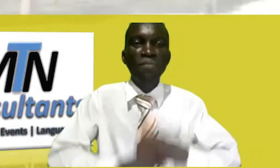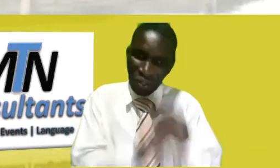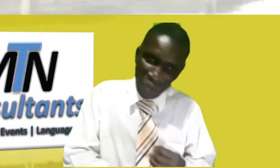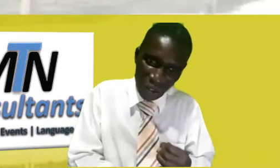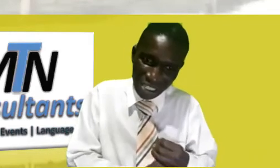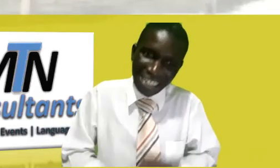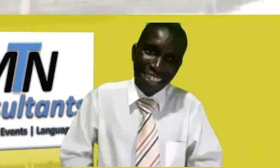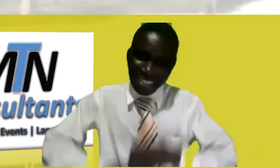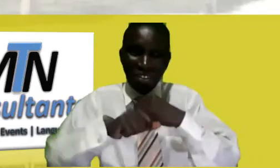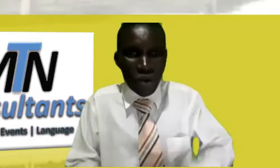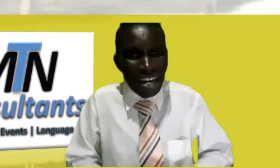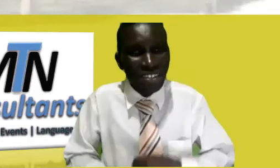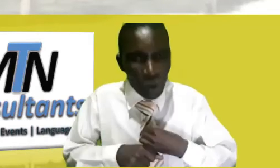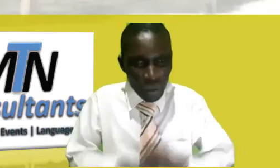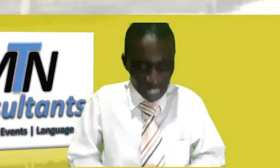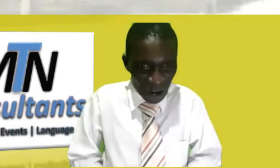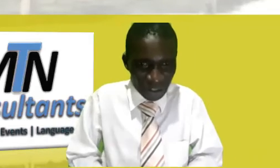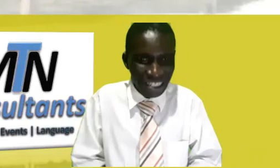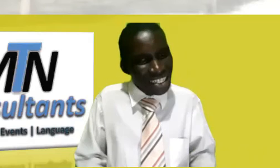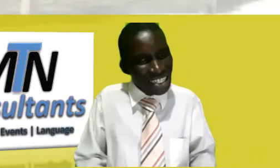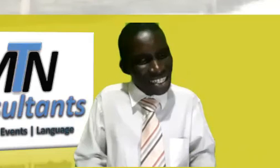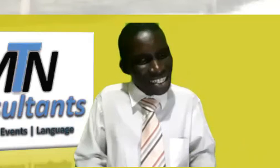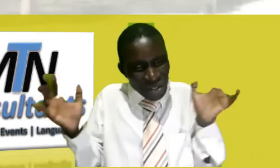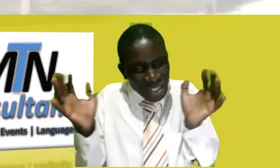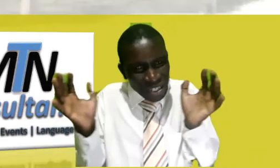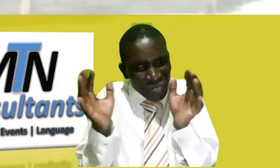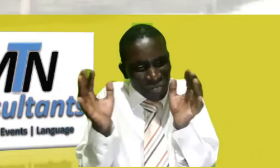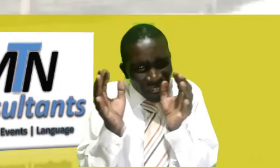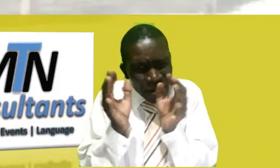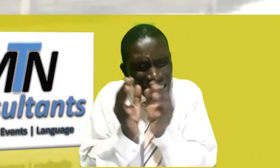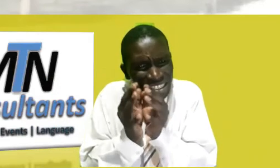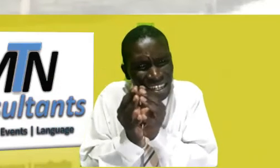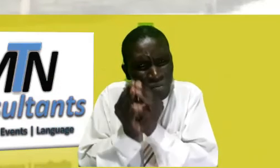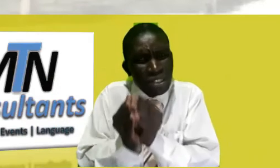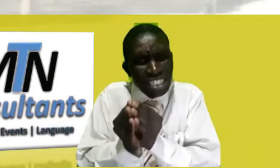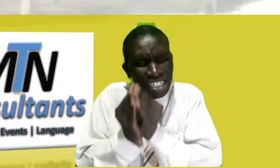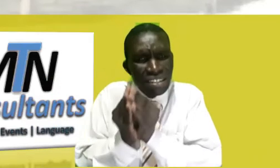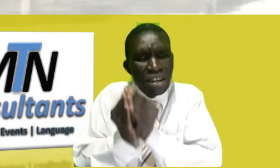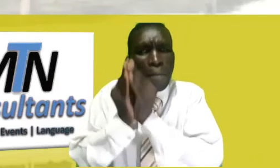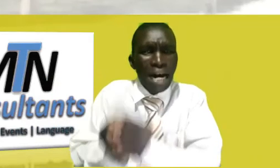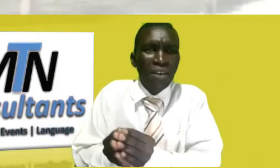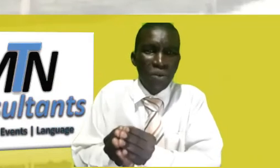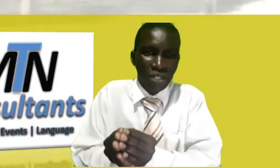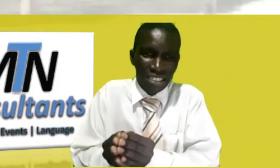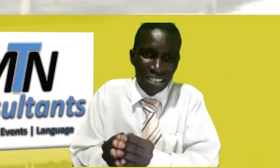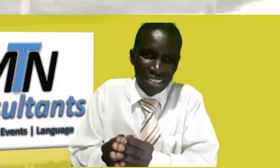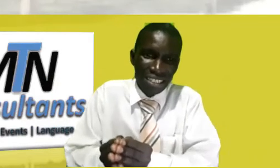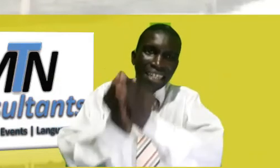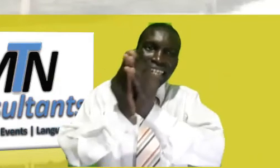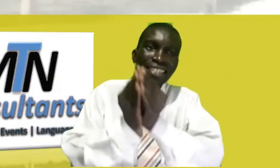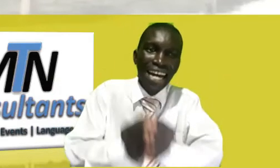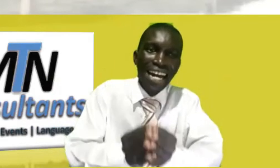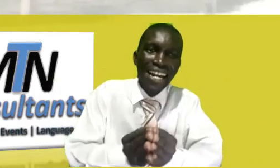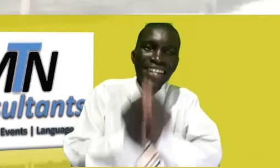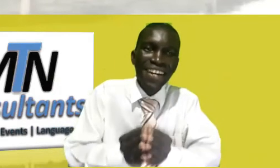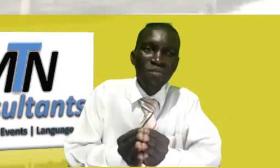buying proton. Is it white or brown? It's all encompassed. They put in the barcode.